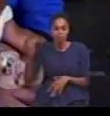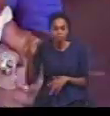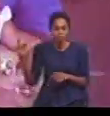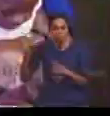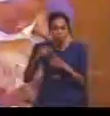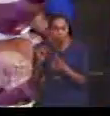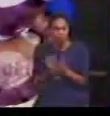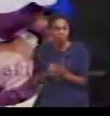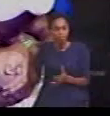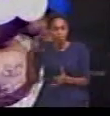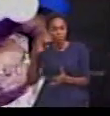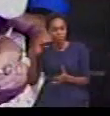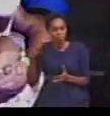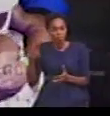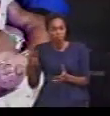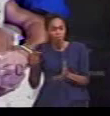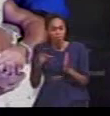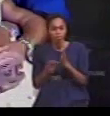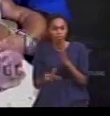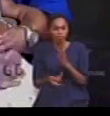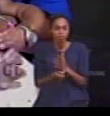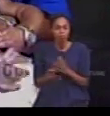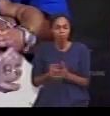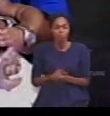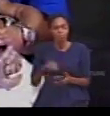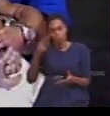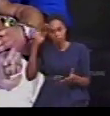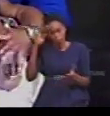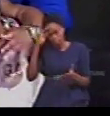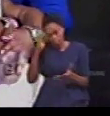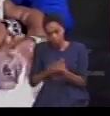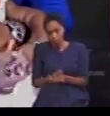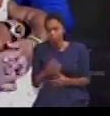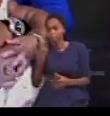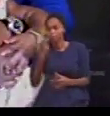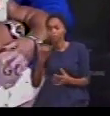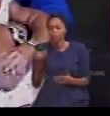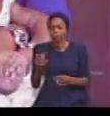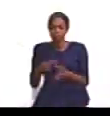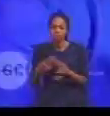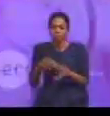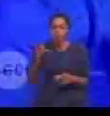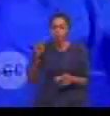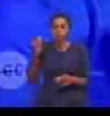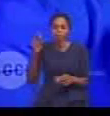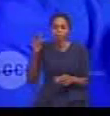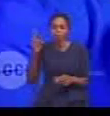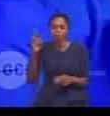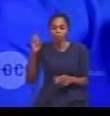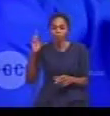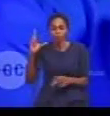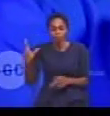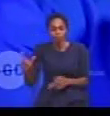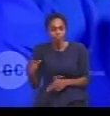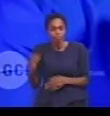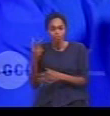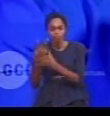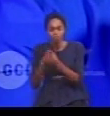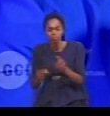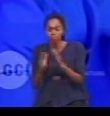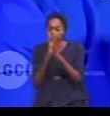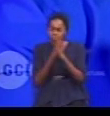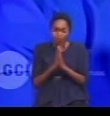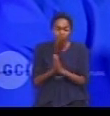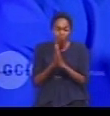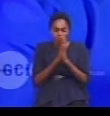Global Crusade. My name is Samuel Oyedikachi. Here's my wife. We prayed earnestly,